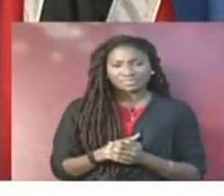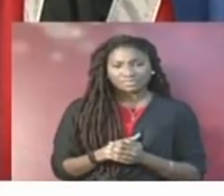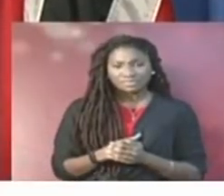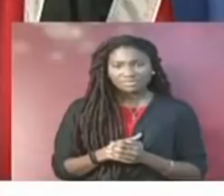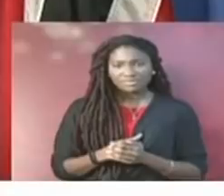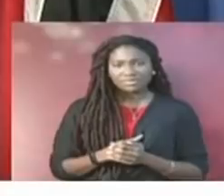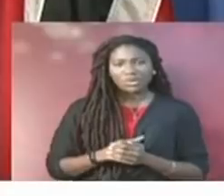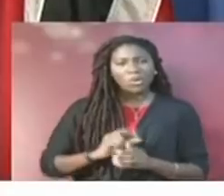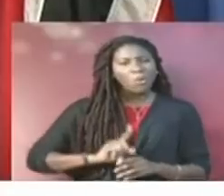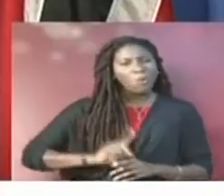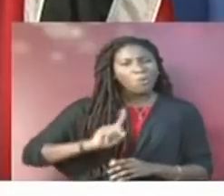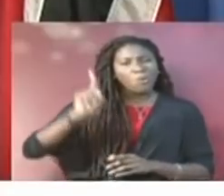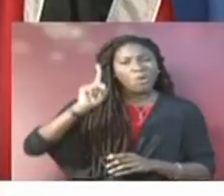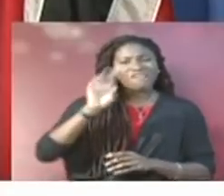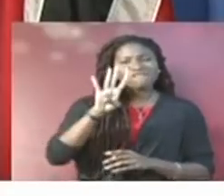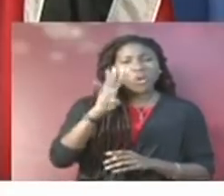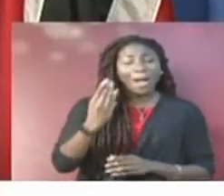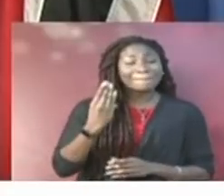upwards of $4 billion.